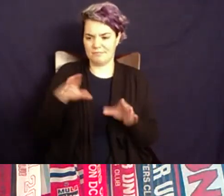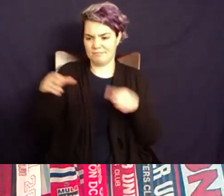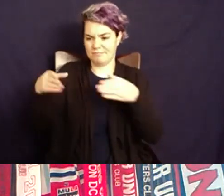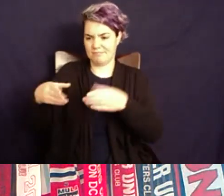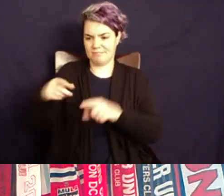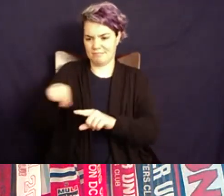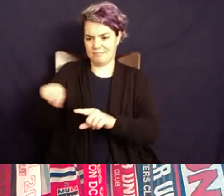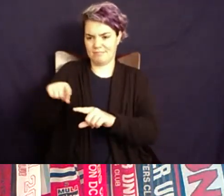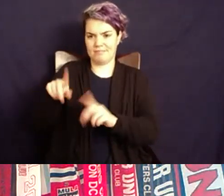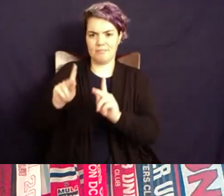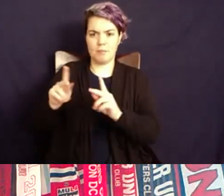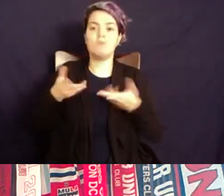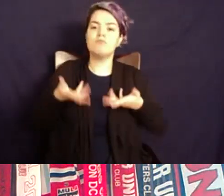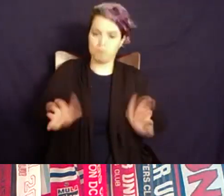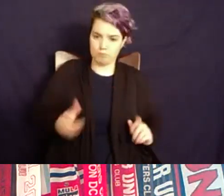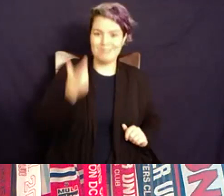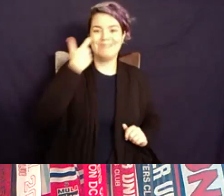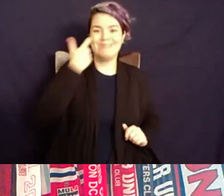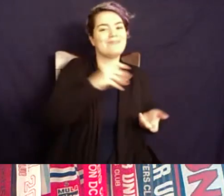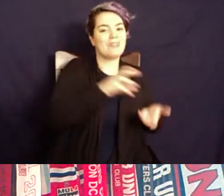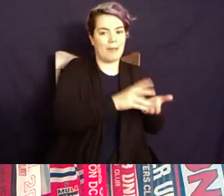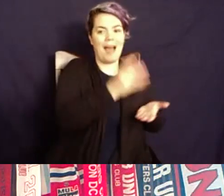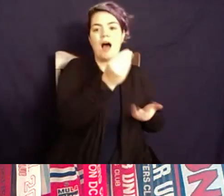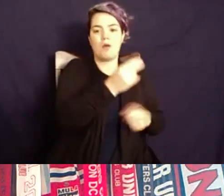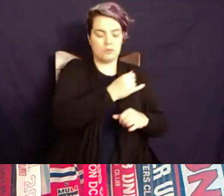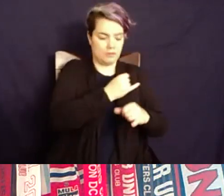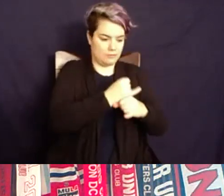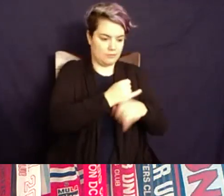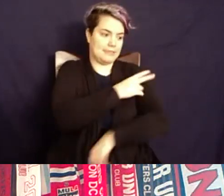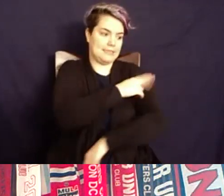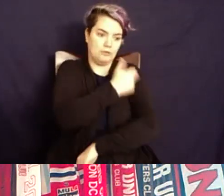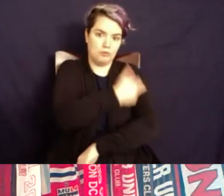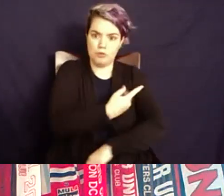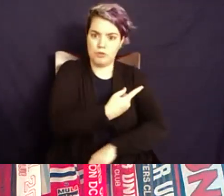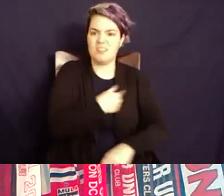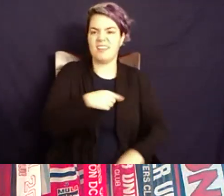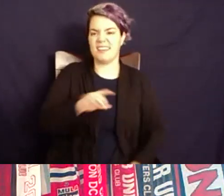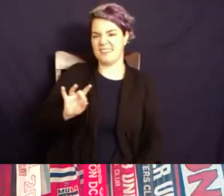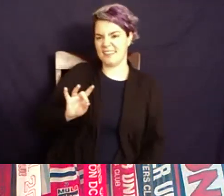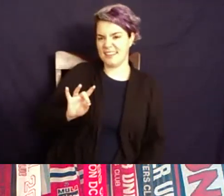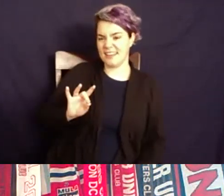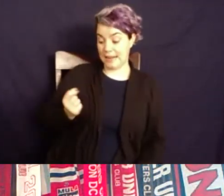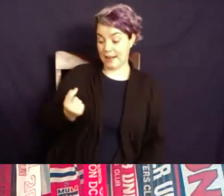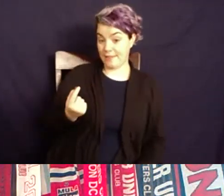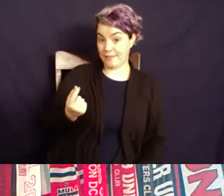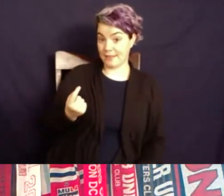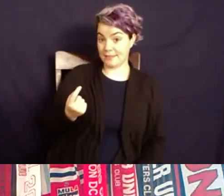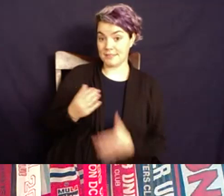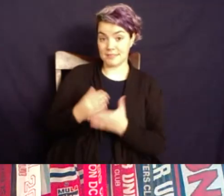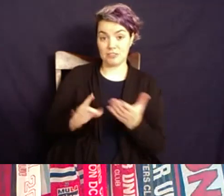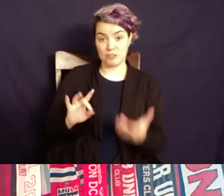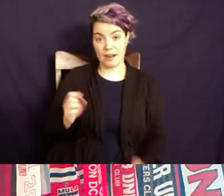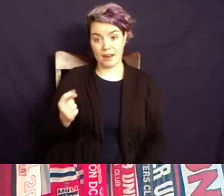people coming out of institutions. In fact, some of that 811, that's a federal program, but the